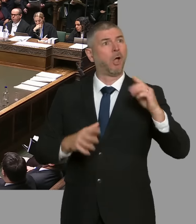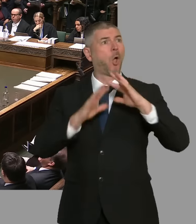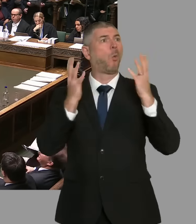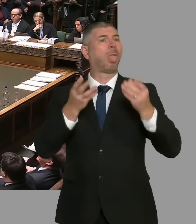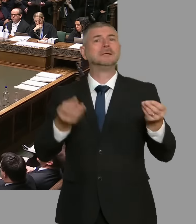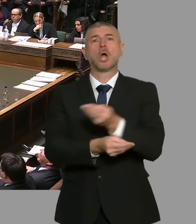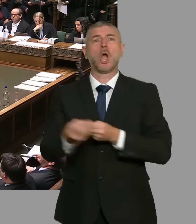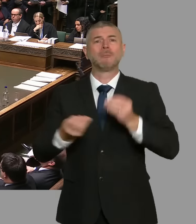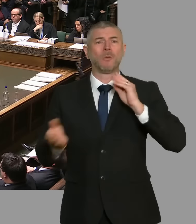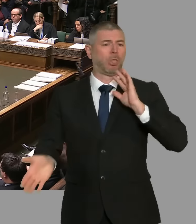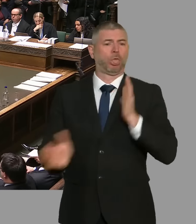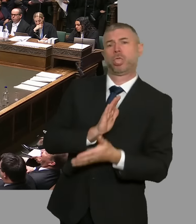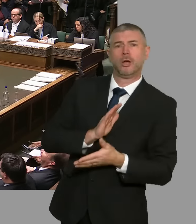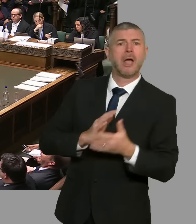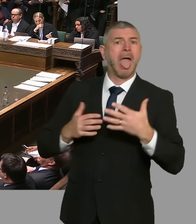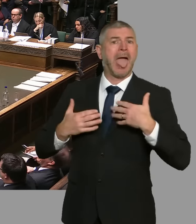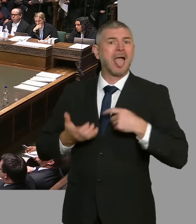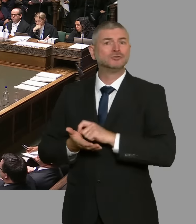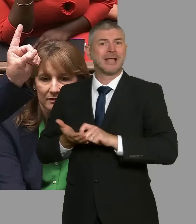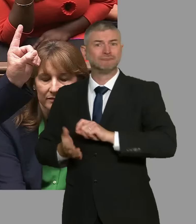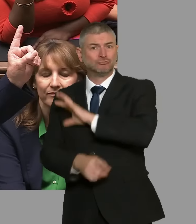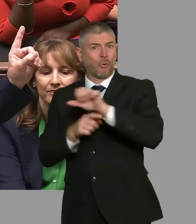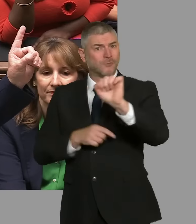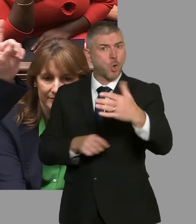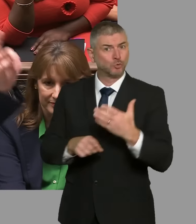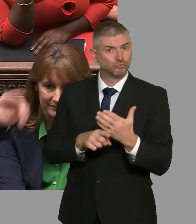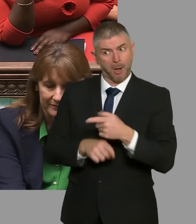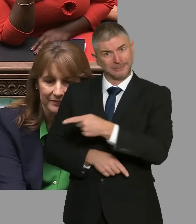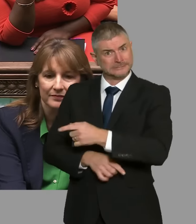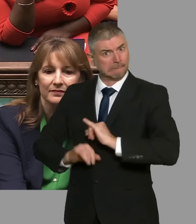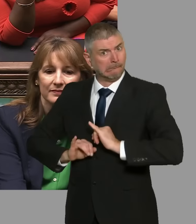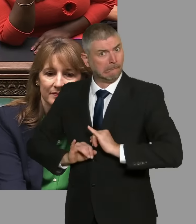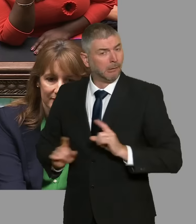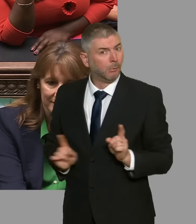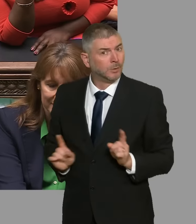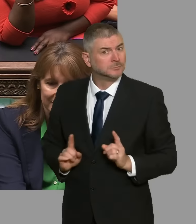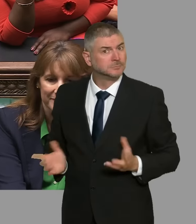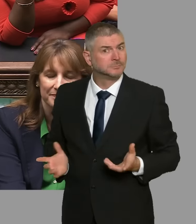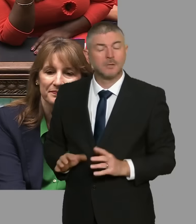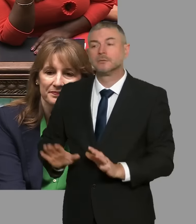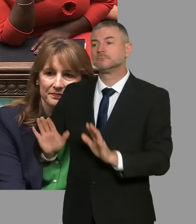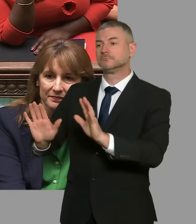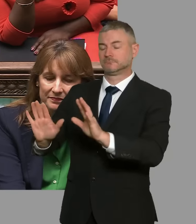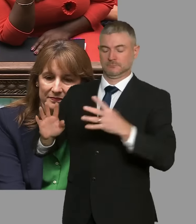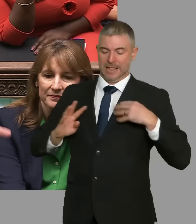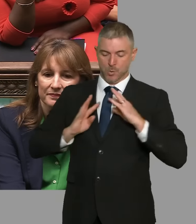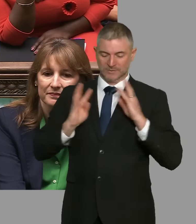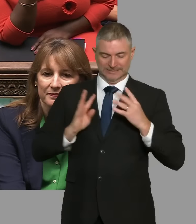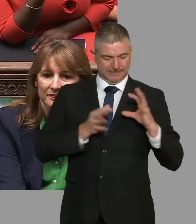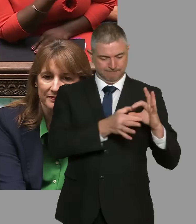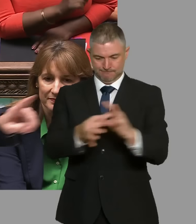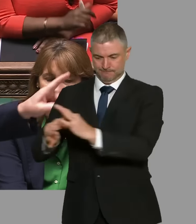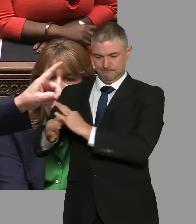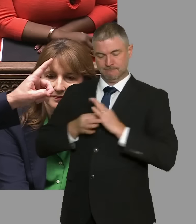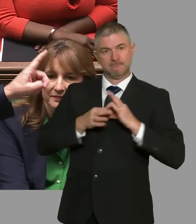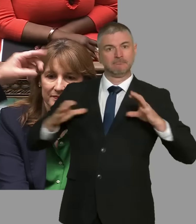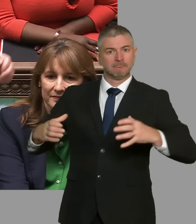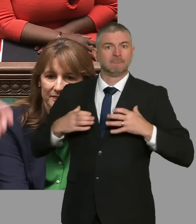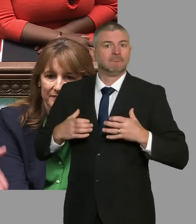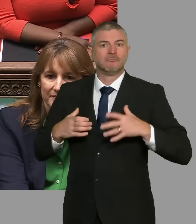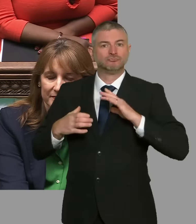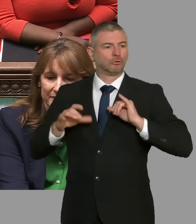Mr. Speaker, this is a united team and we are delivering together. Look what we're delivering. The